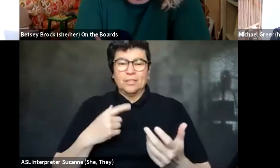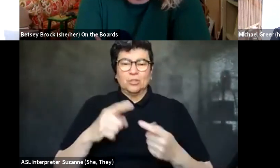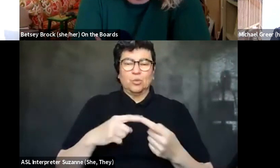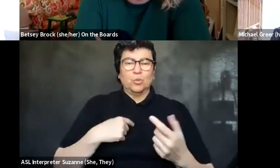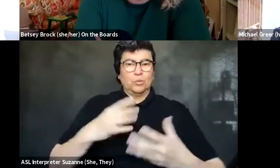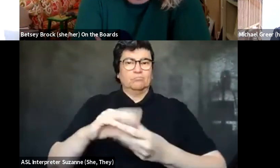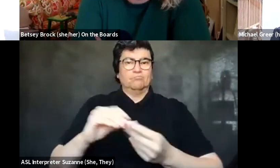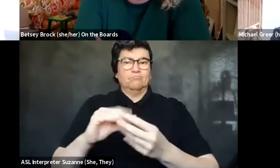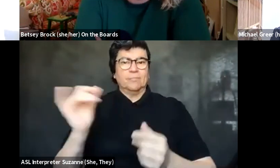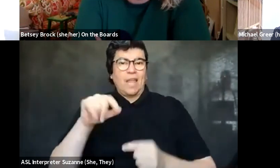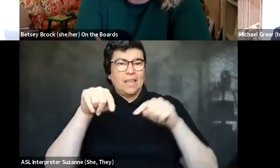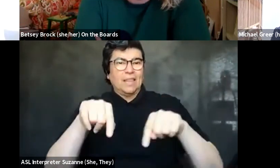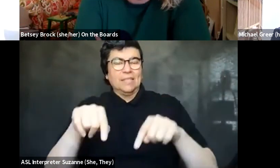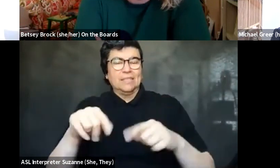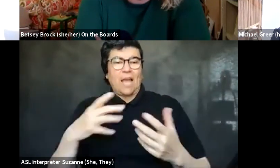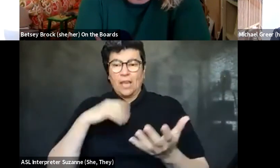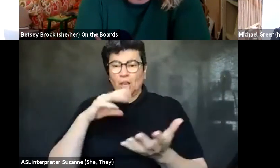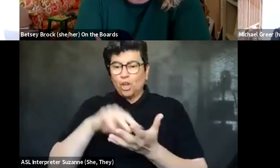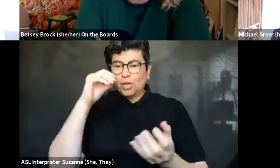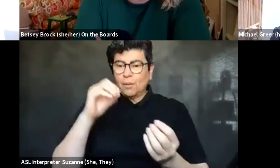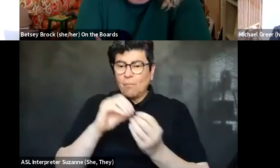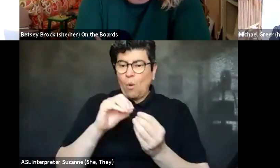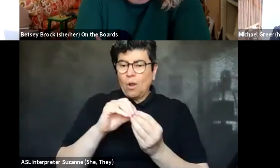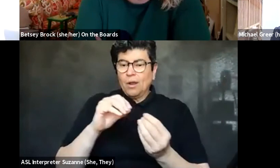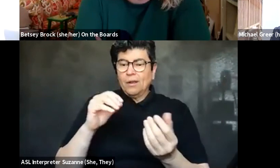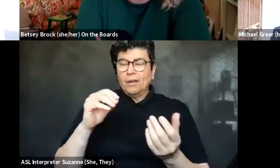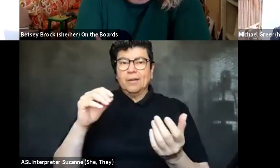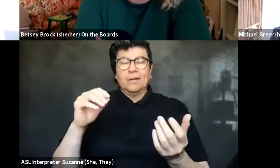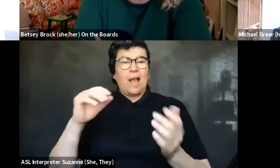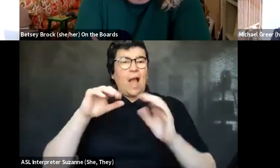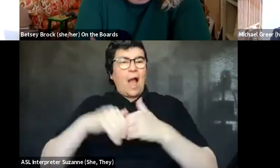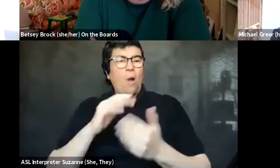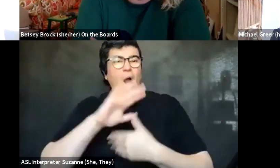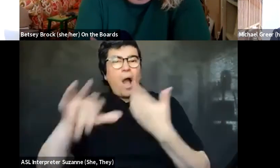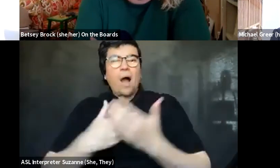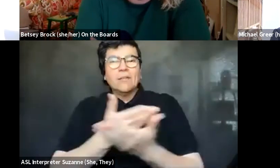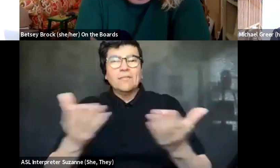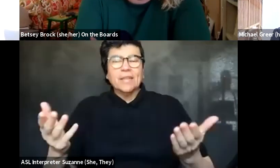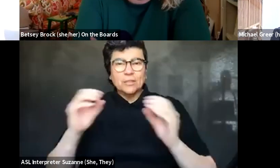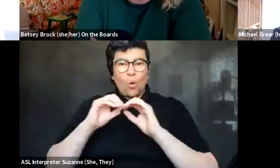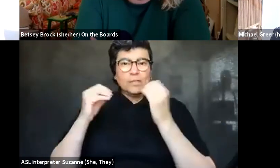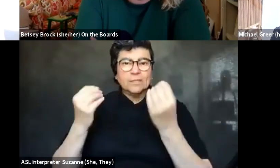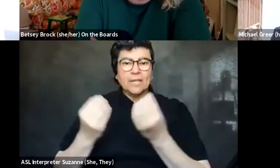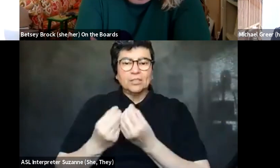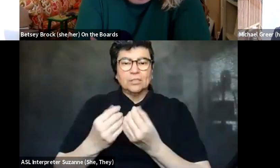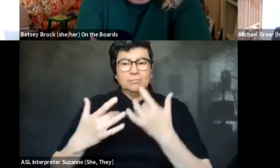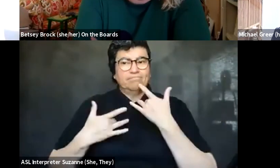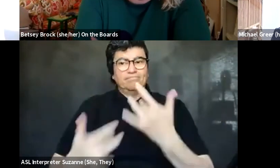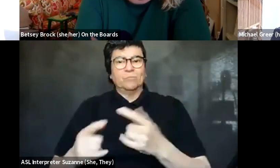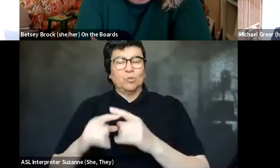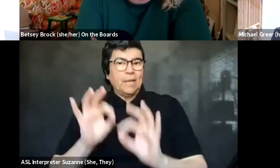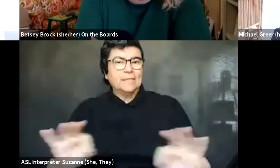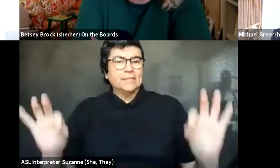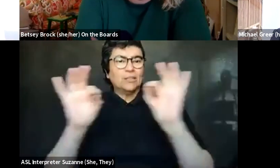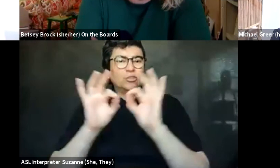briefings like this and learning more about how all of these organizations are just essential